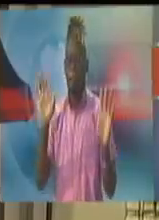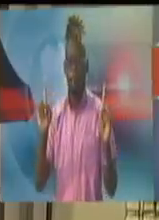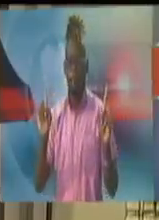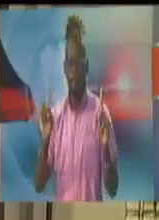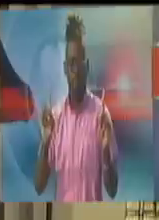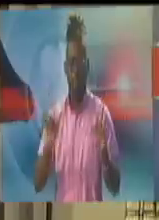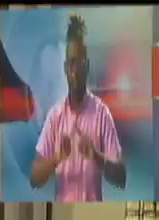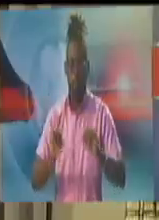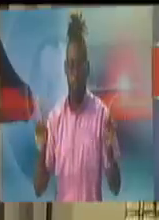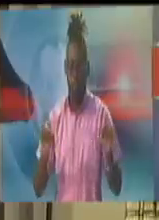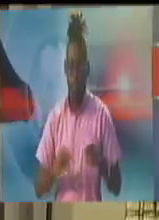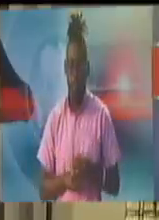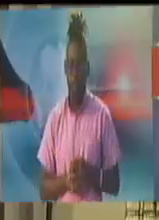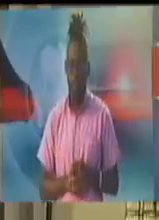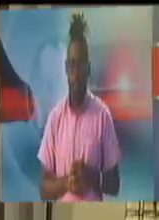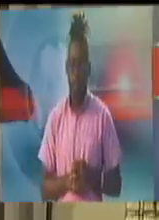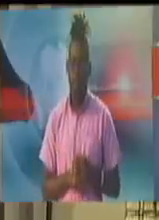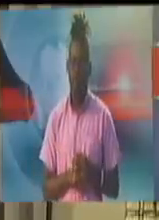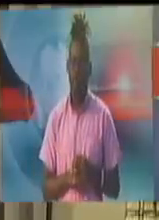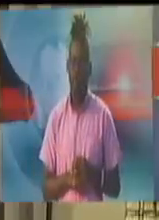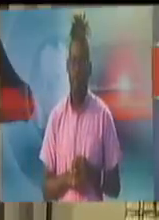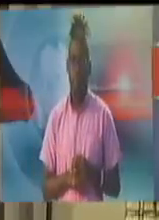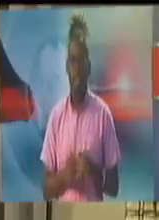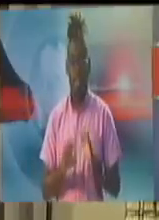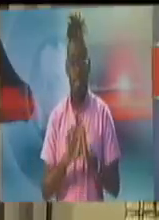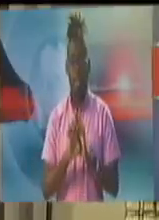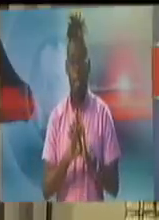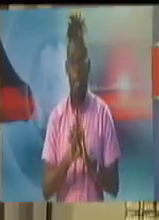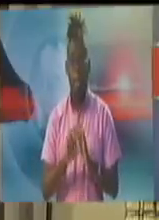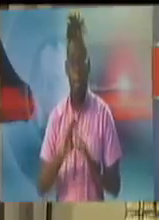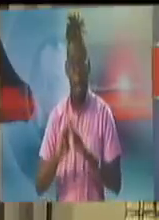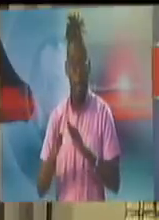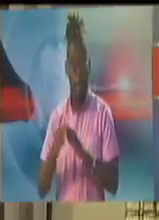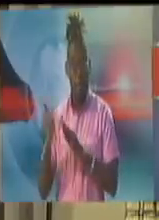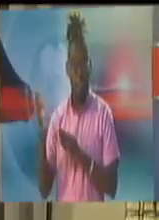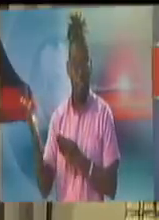Without calling names, if you look at Barbados and Trinidad, they have many more